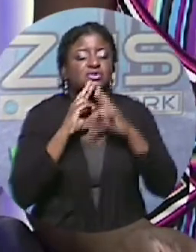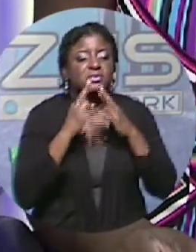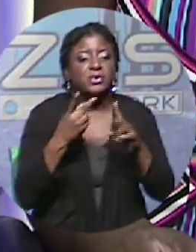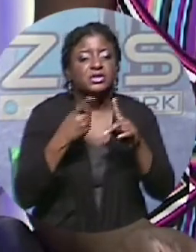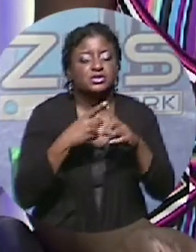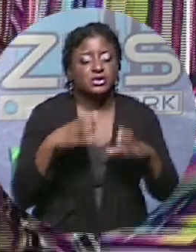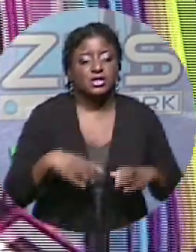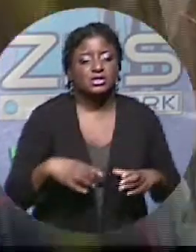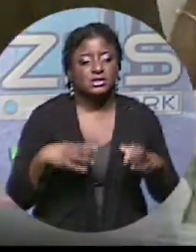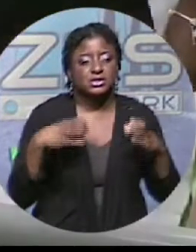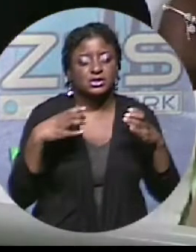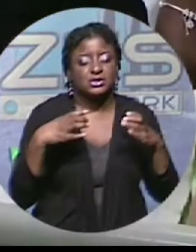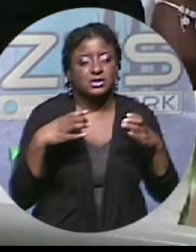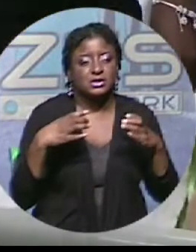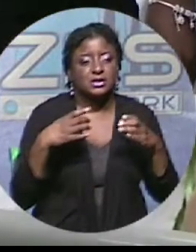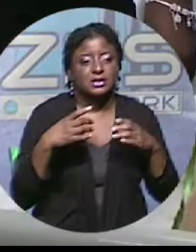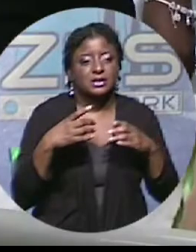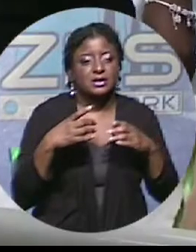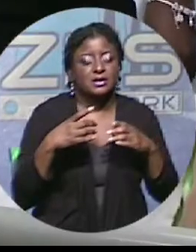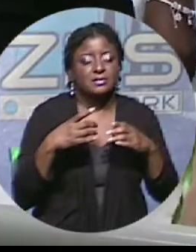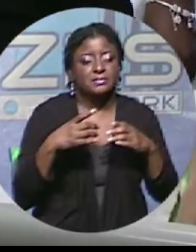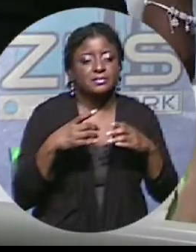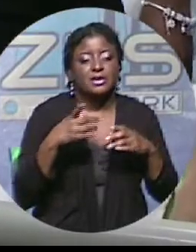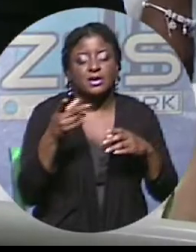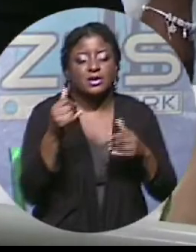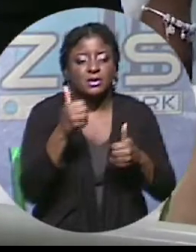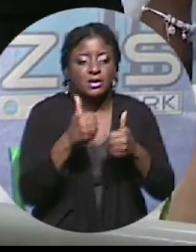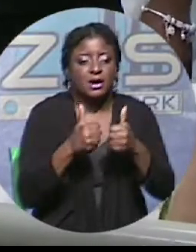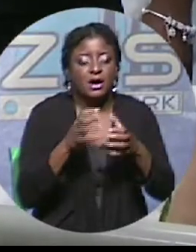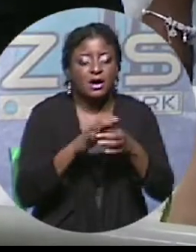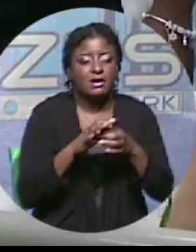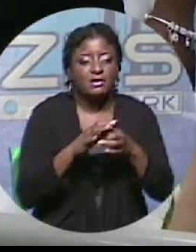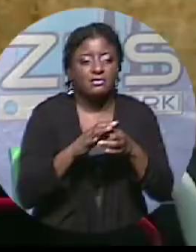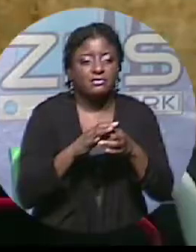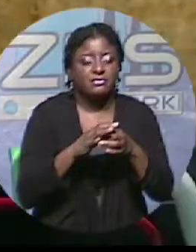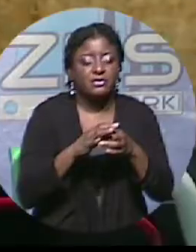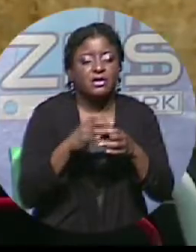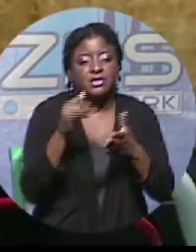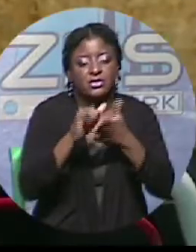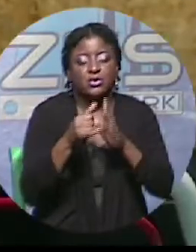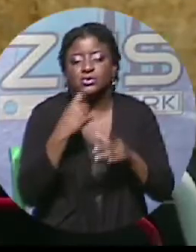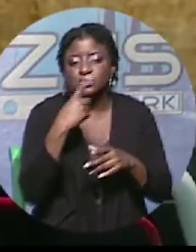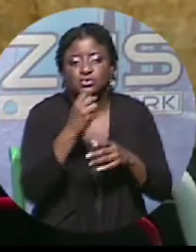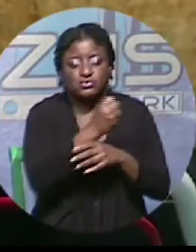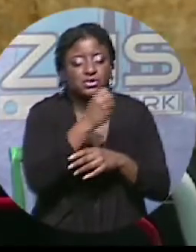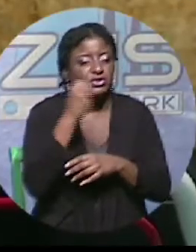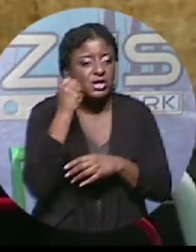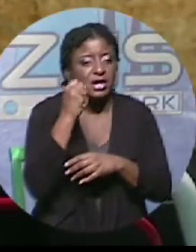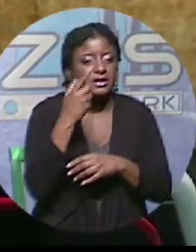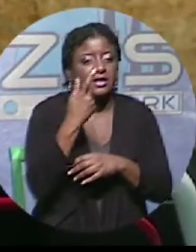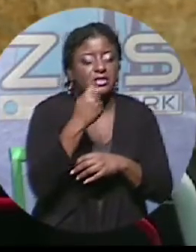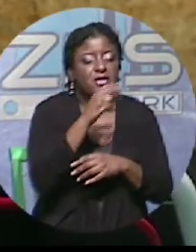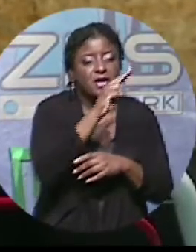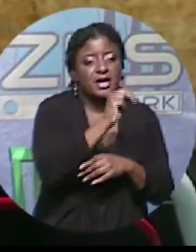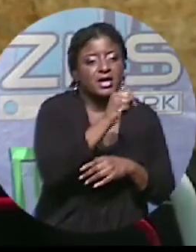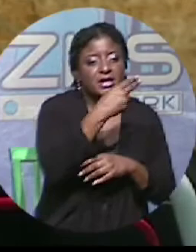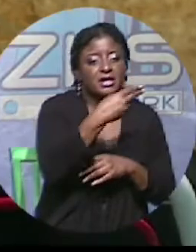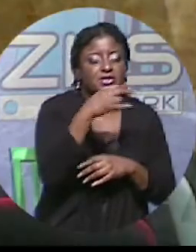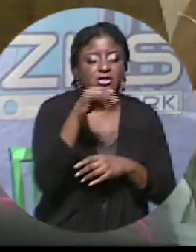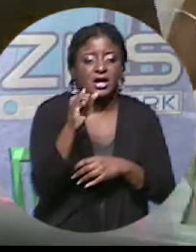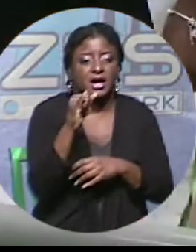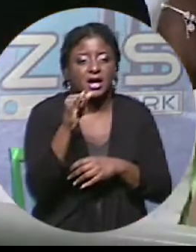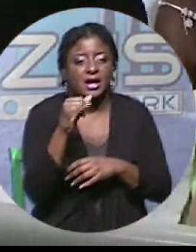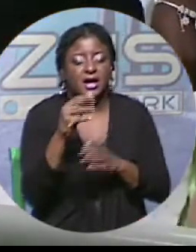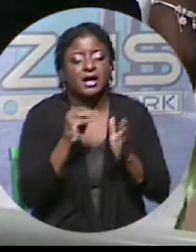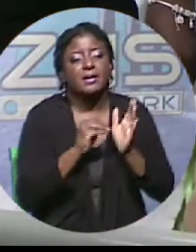Healthcare Reform Alliance, which has publicly rejected the proposed N.H.I. model, claiming that members will not sign on if there aren't